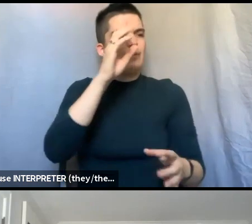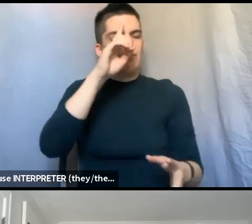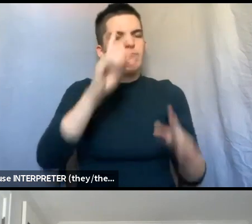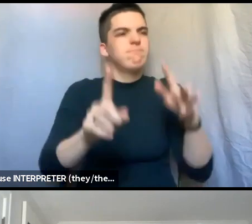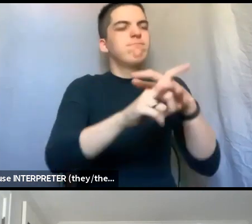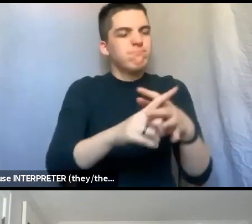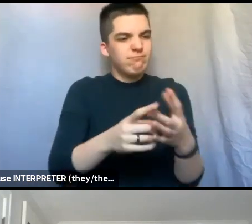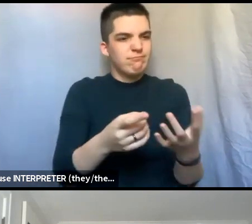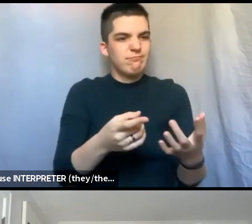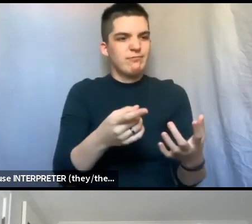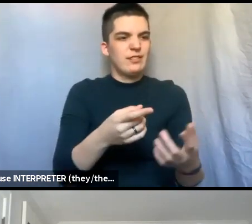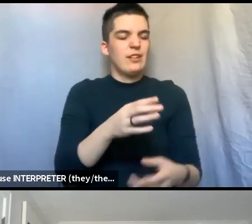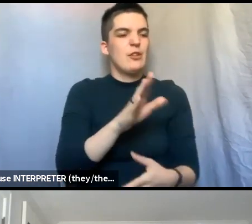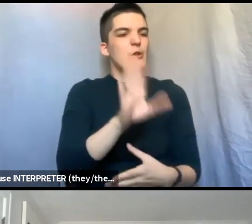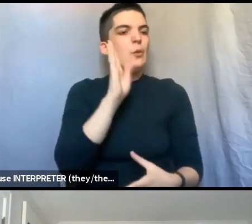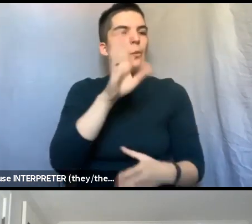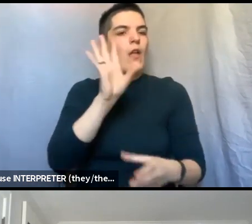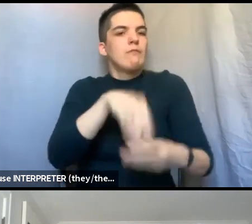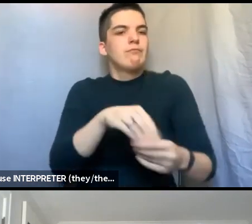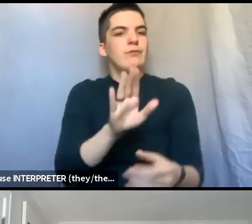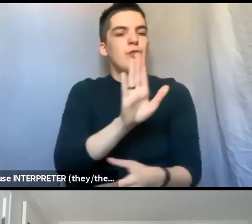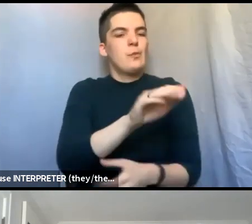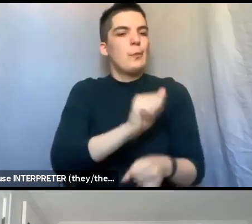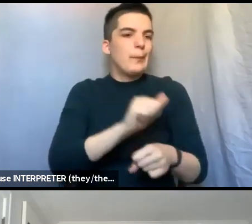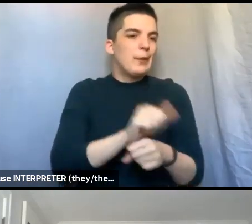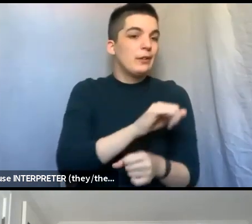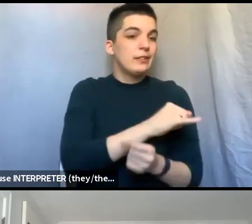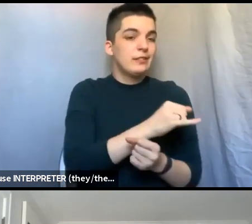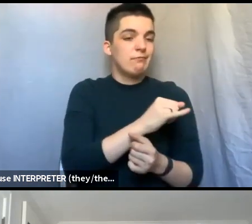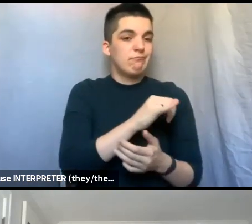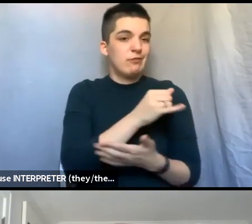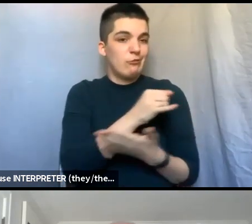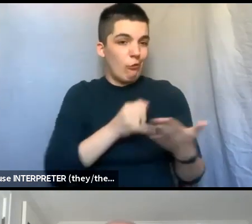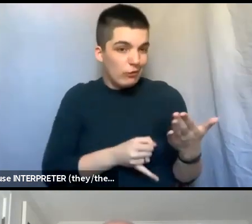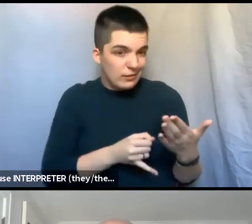your practice as an artist? Maybe Sheldon first on that.